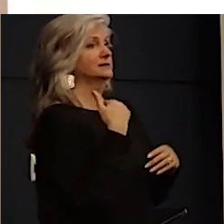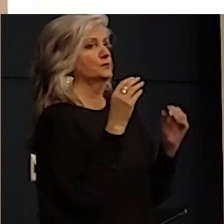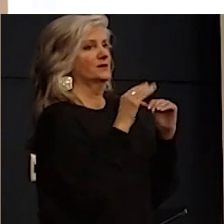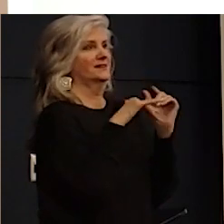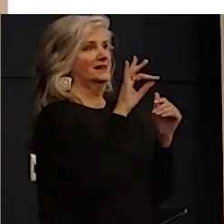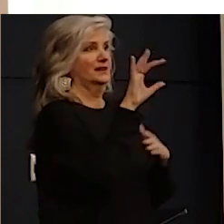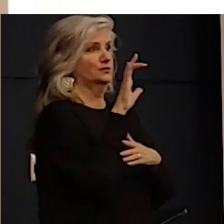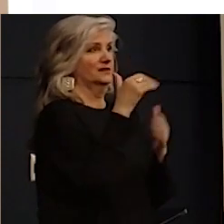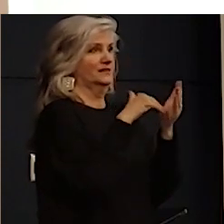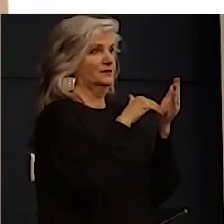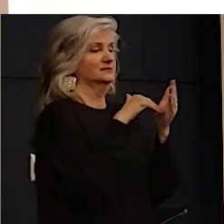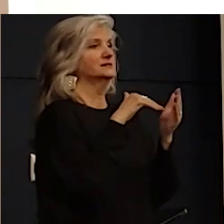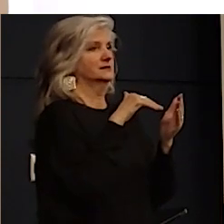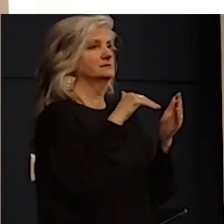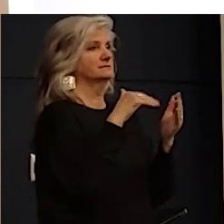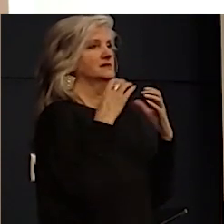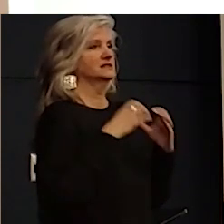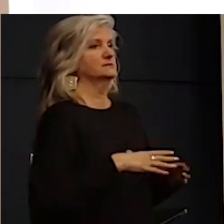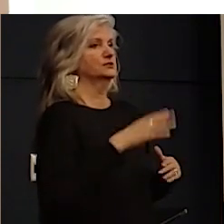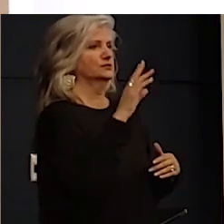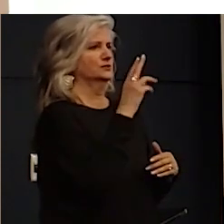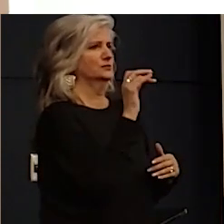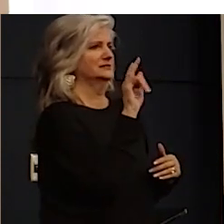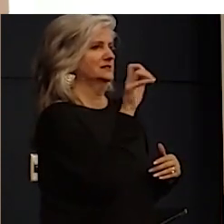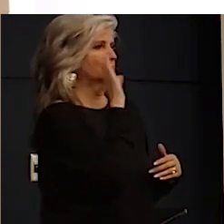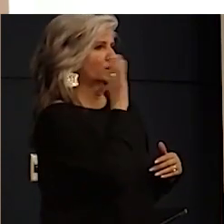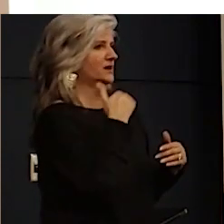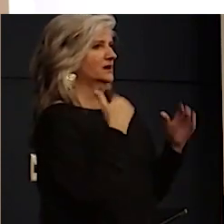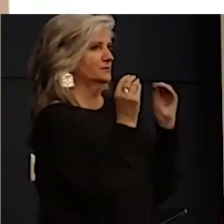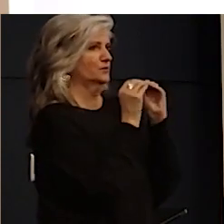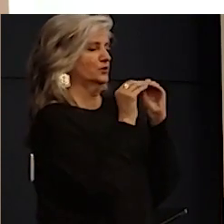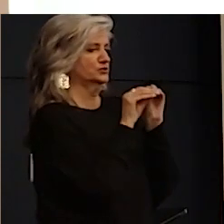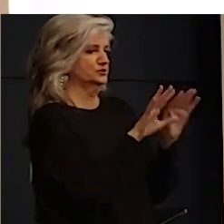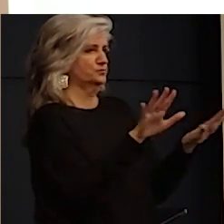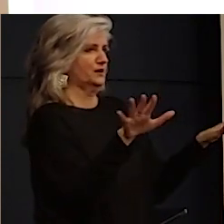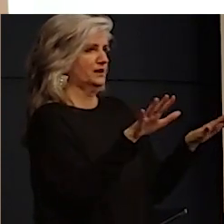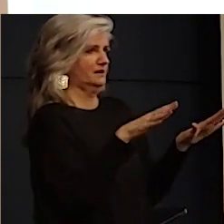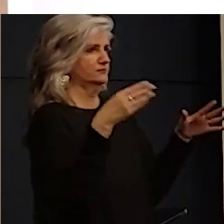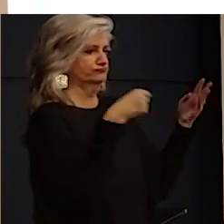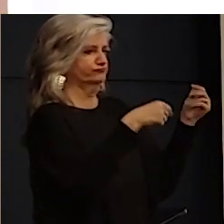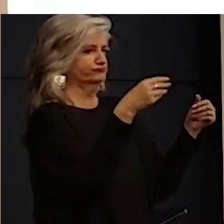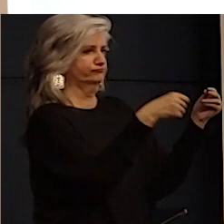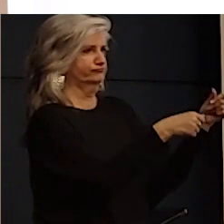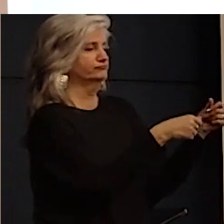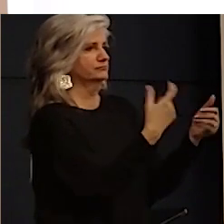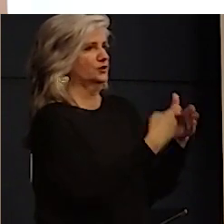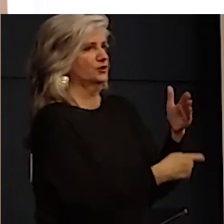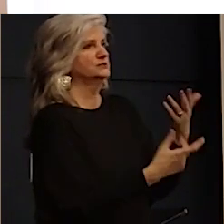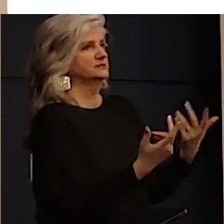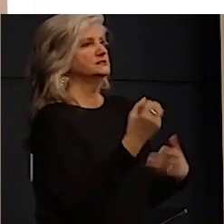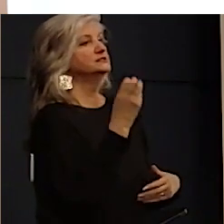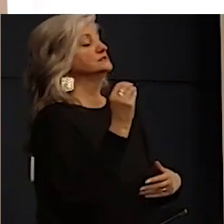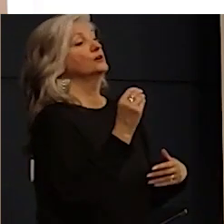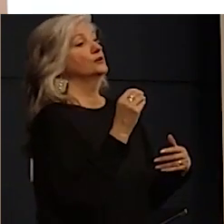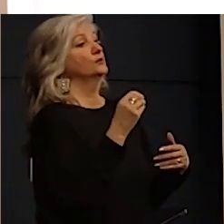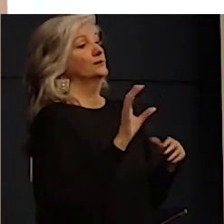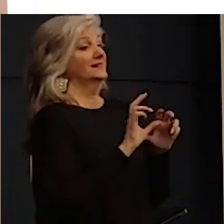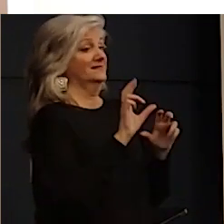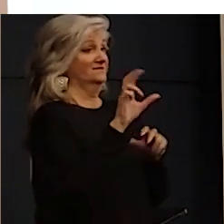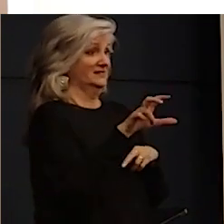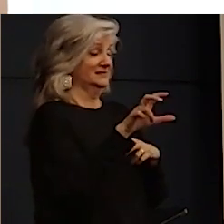800,000 customers, a utility like Duke will have more customers to spread out those costs. So when they make an